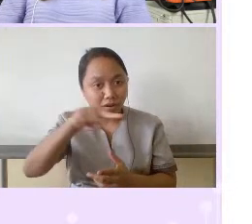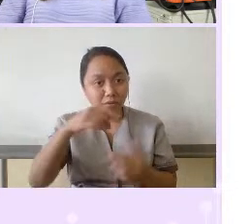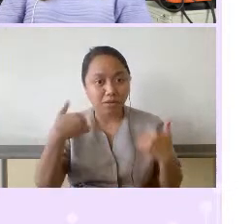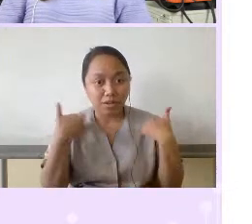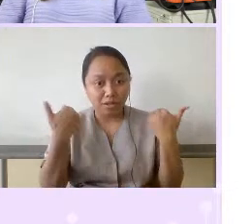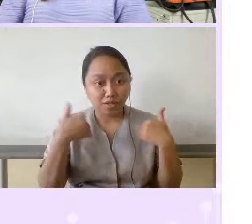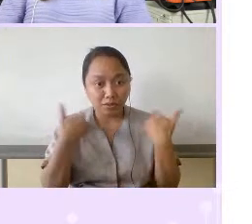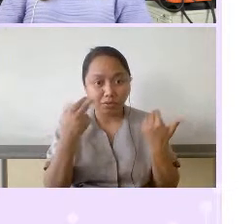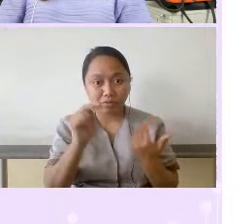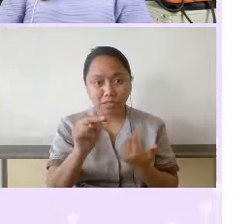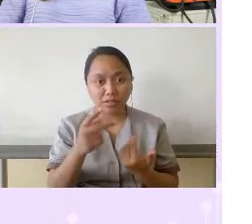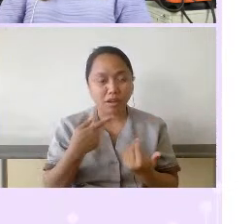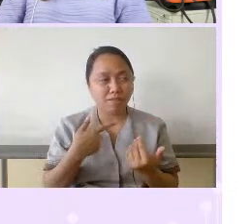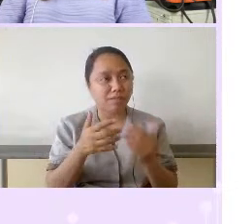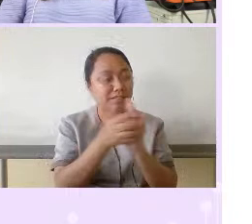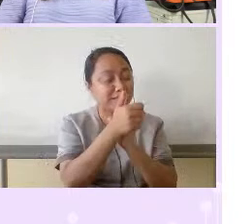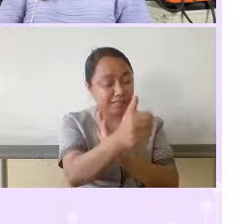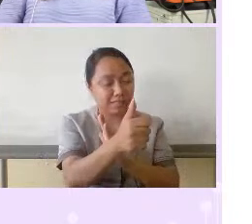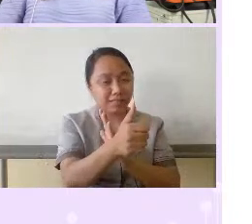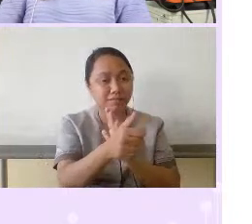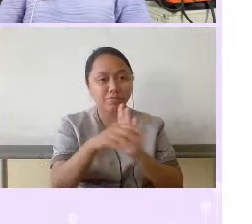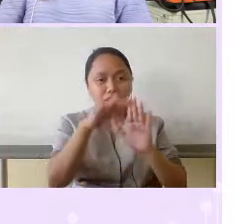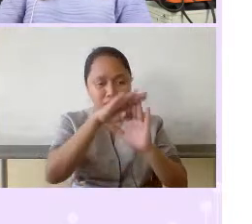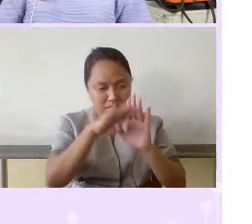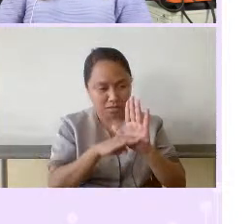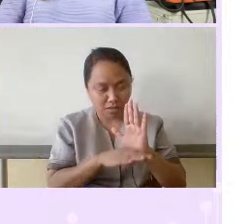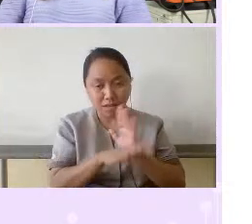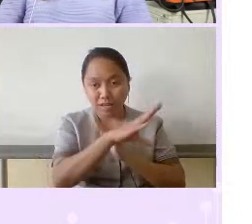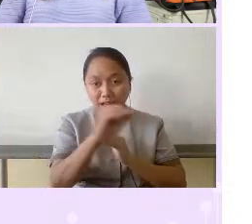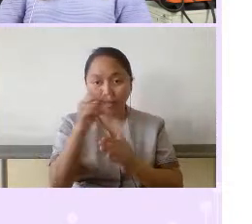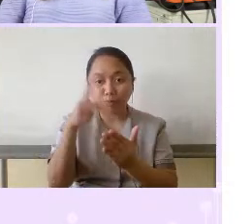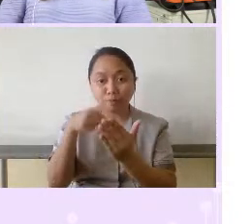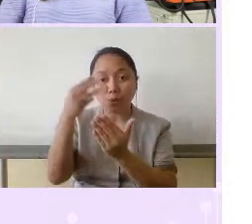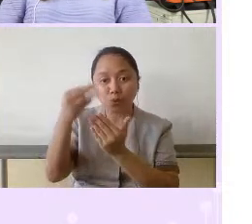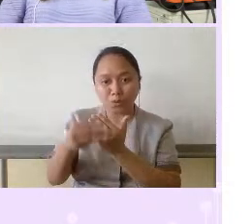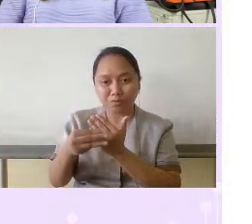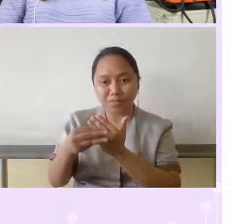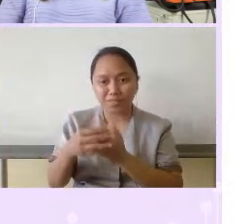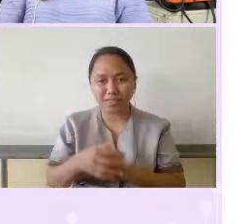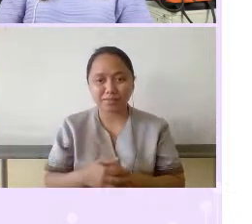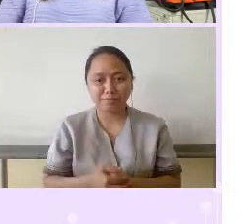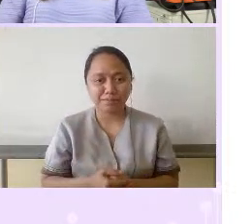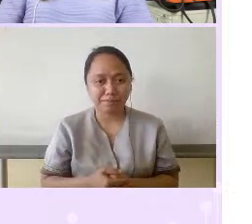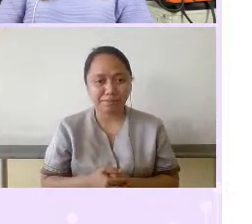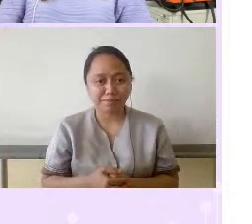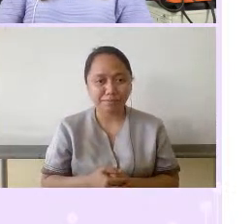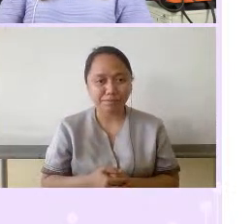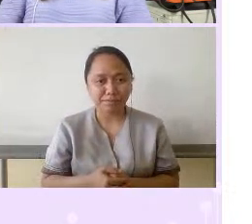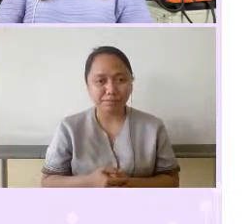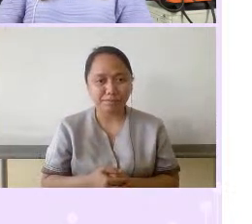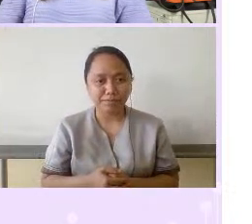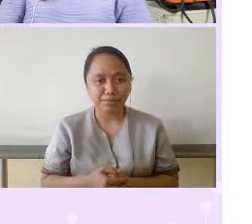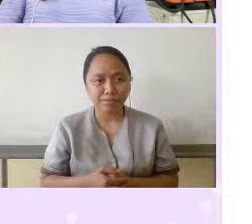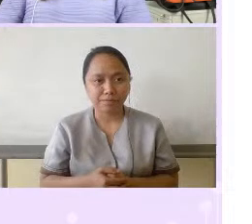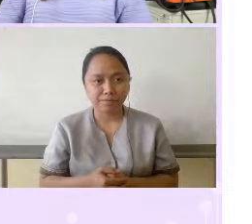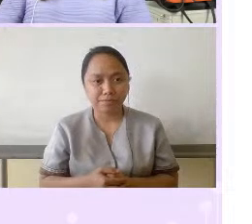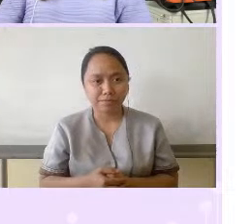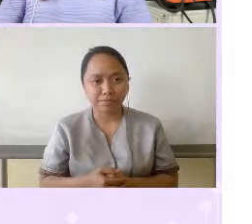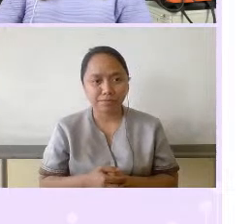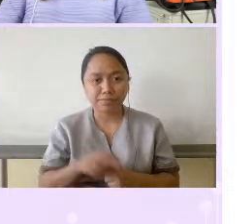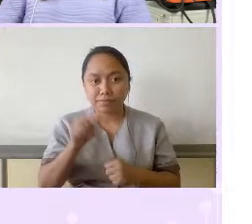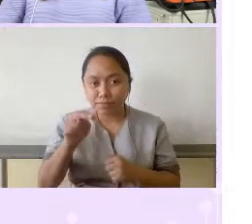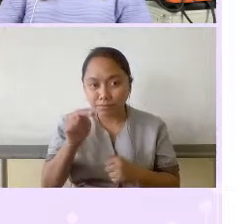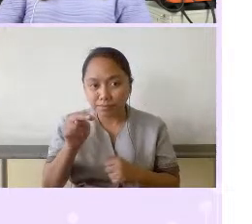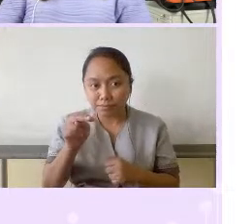placement and implementing labor market programs which enhance employability, better employment outreach to